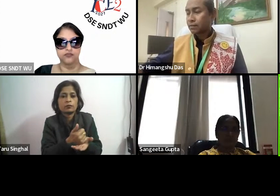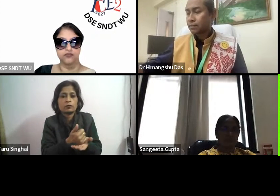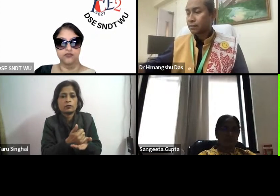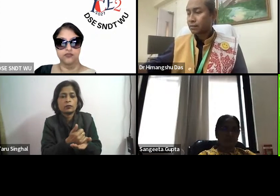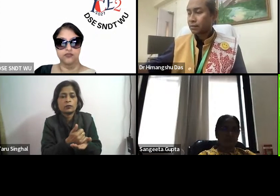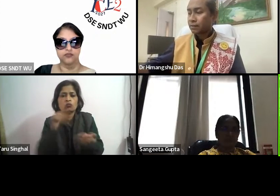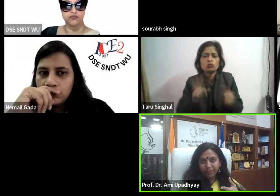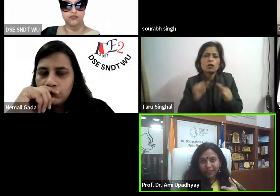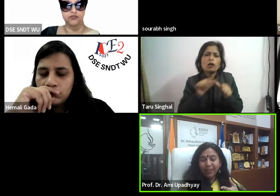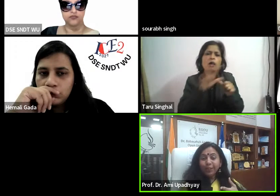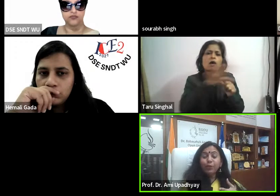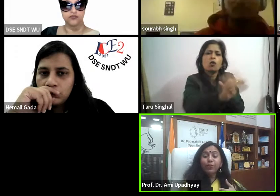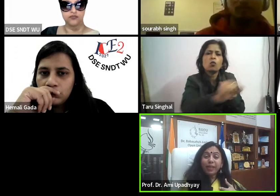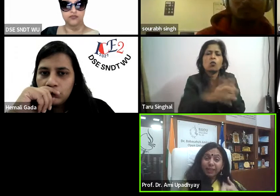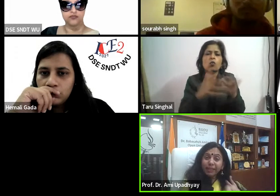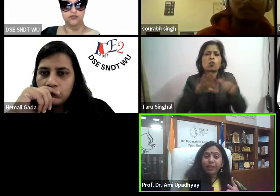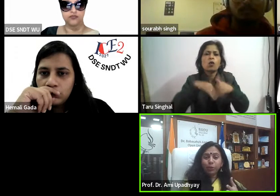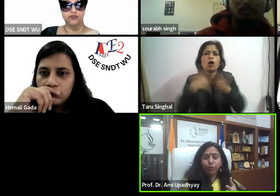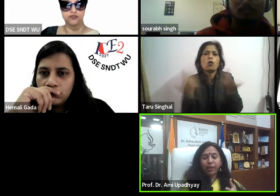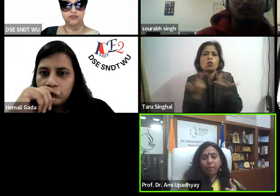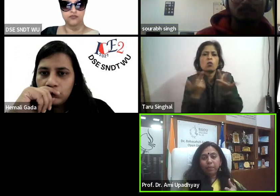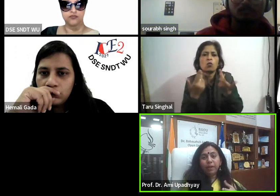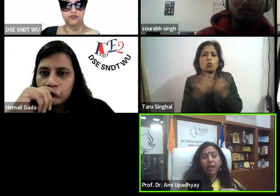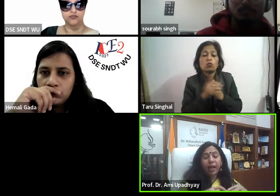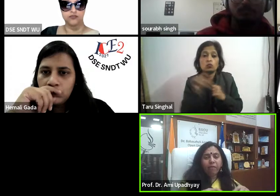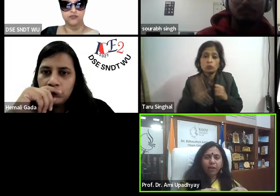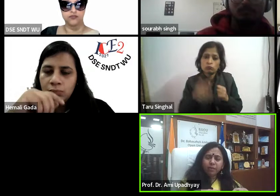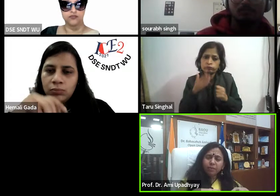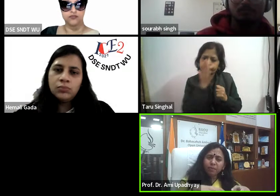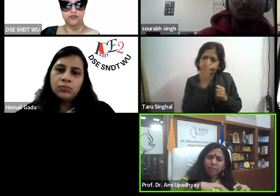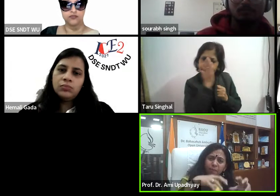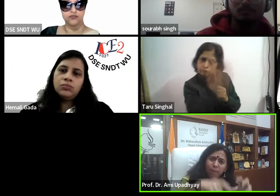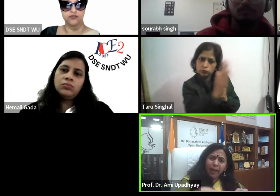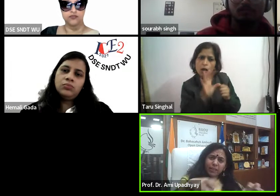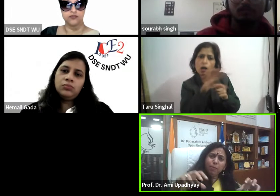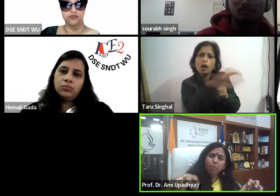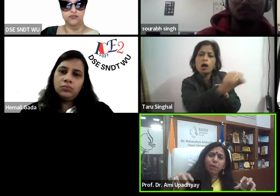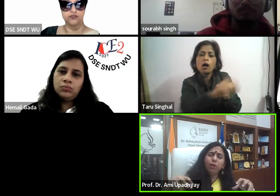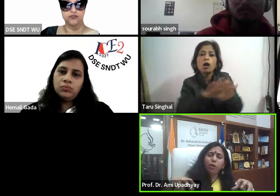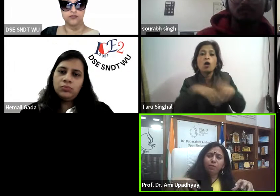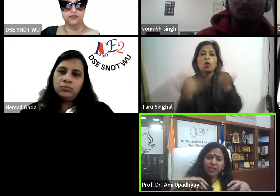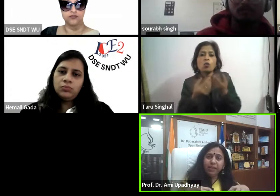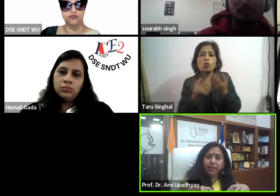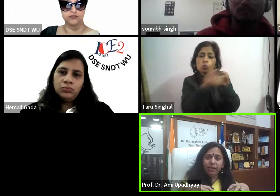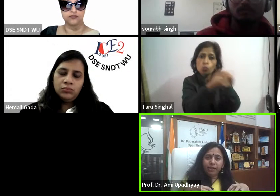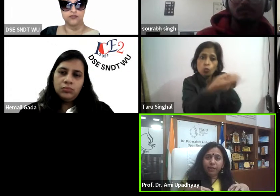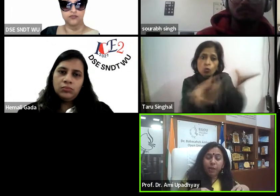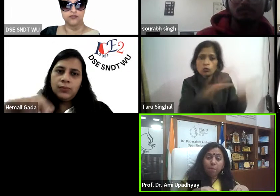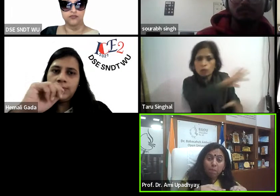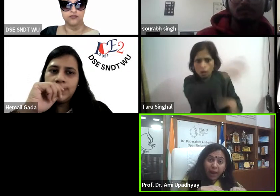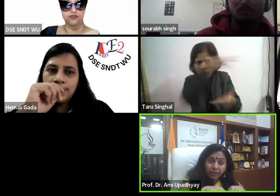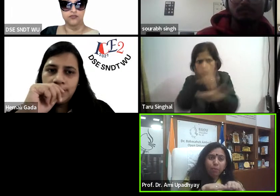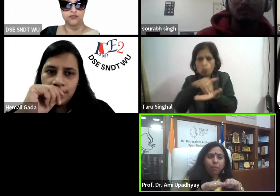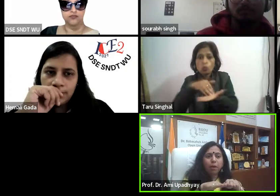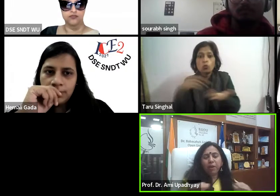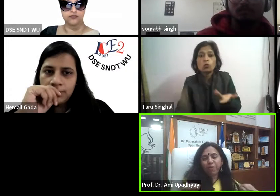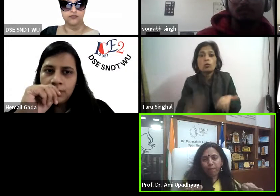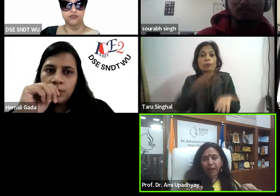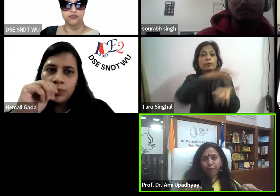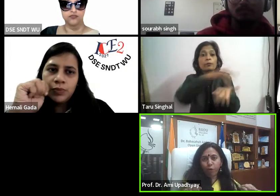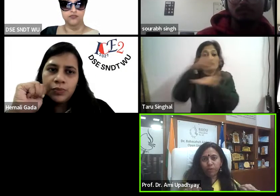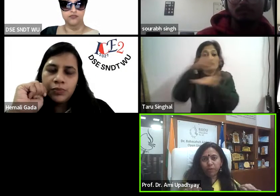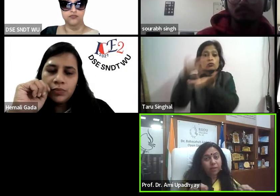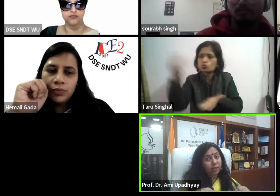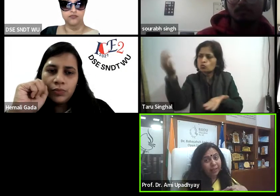them? So reaching to them, having maximum number of centers, maximum number